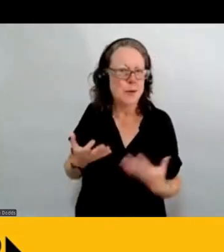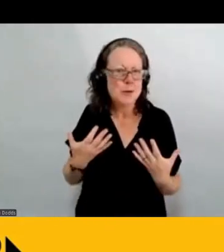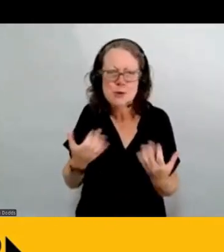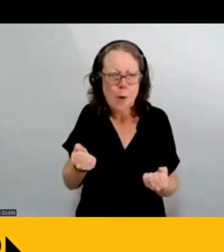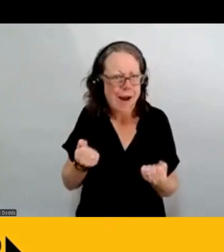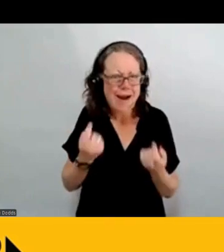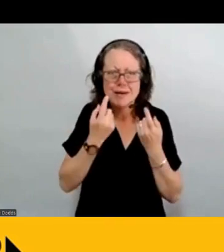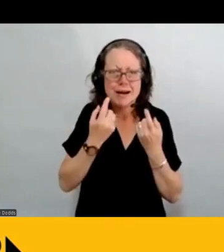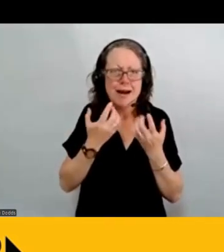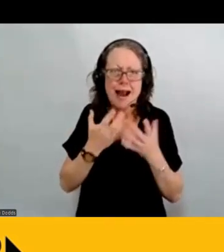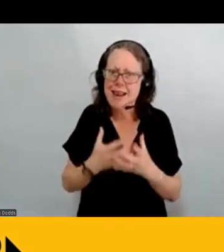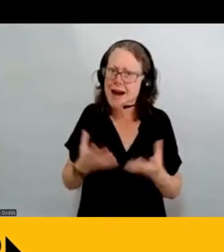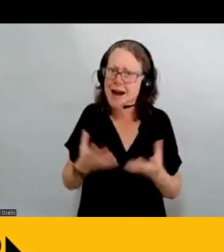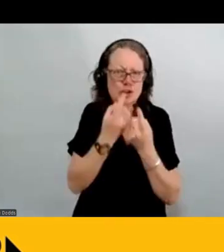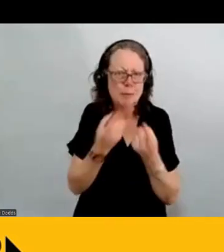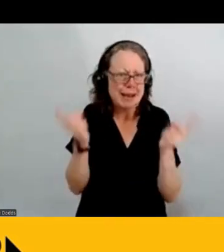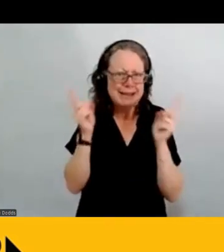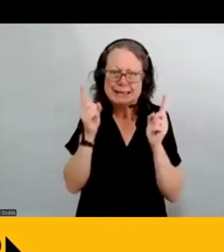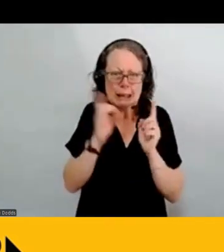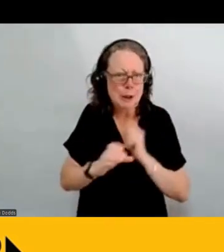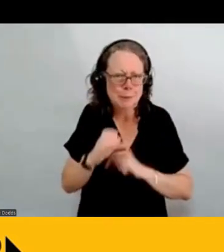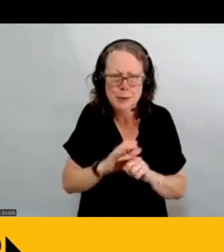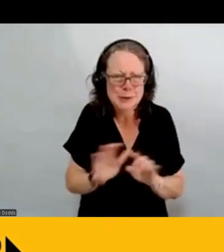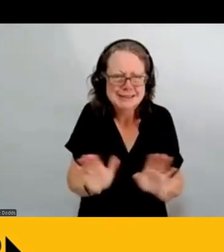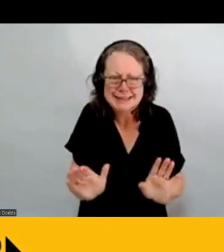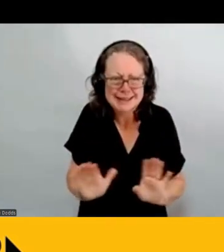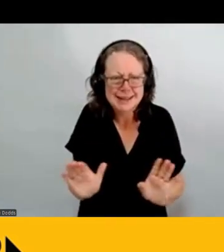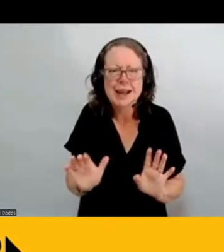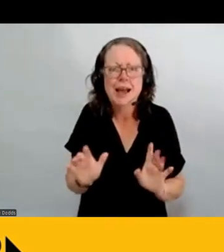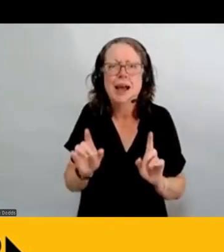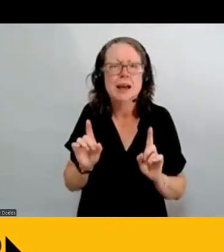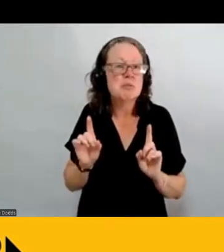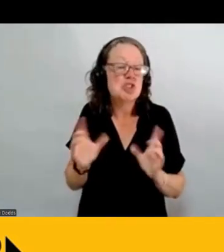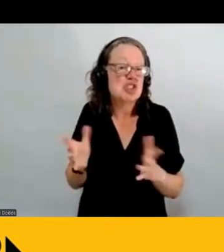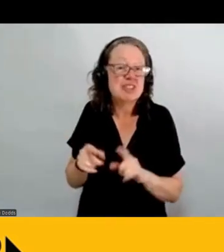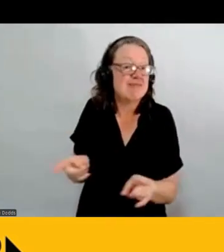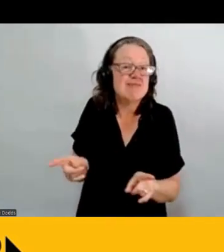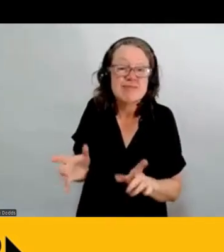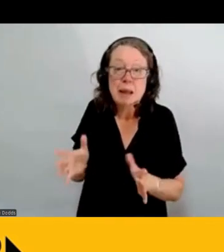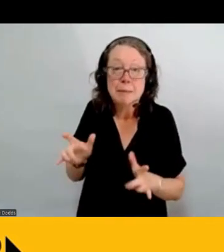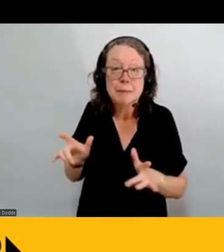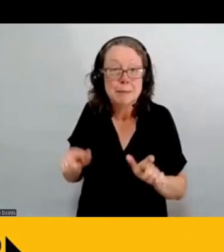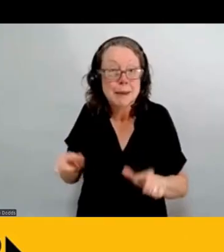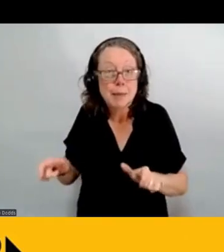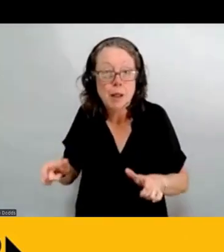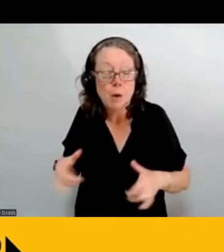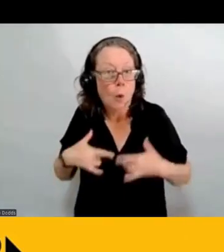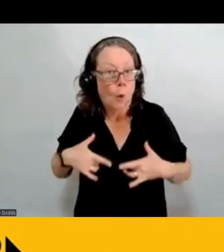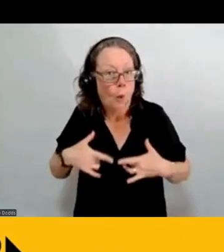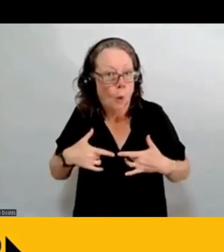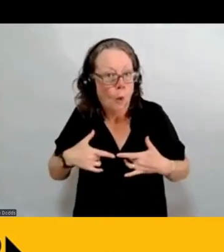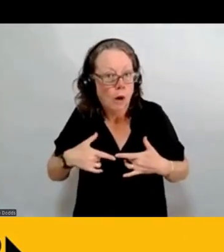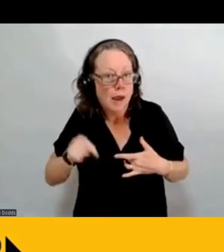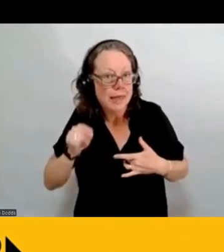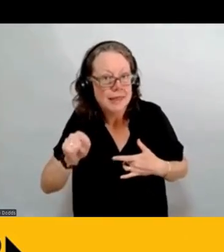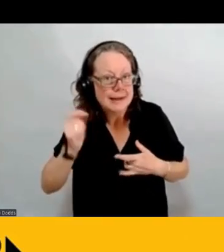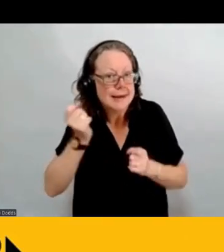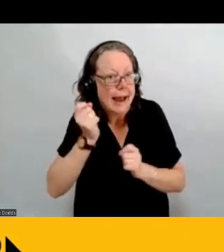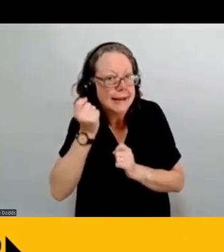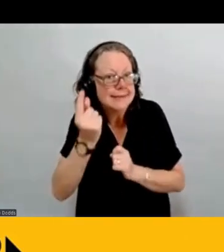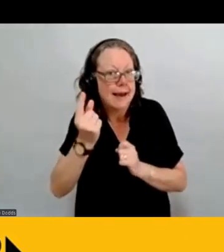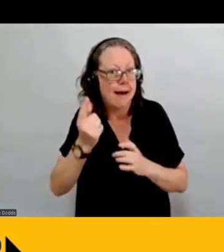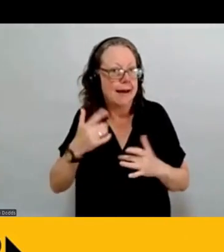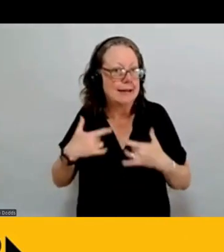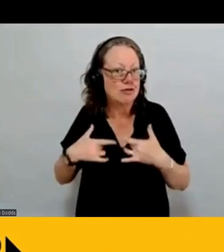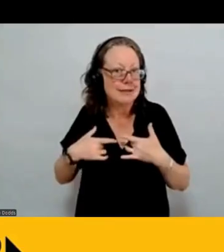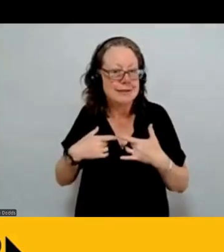Mexican community locally, but it's something that's caught the attention of Barovians, people living here, and they've asked for